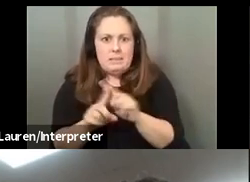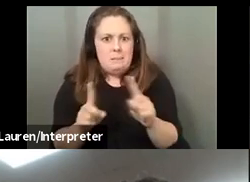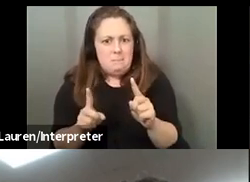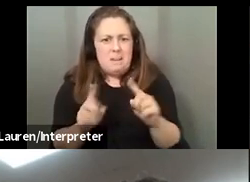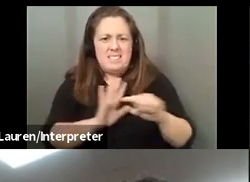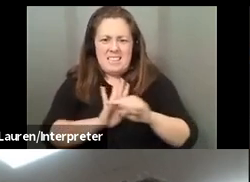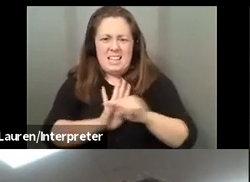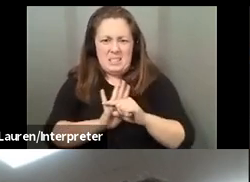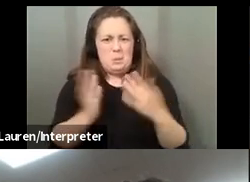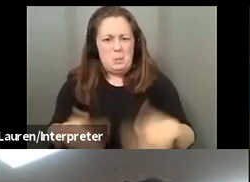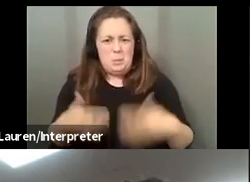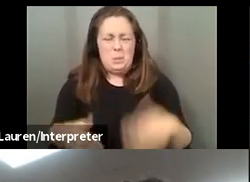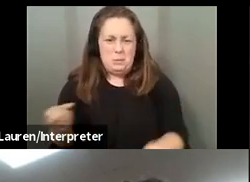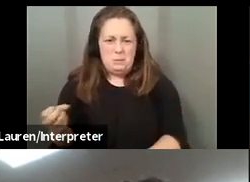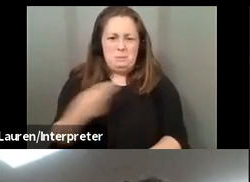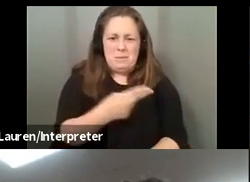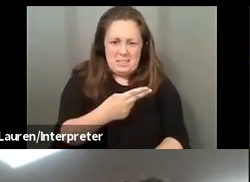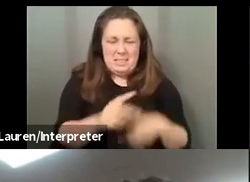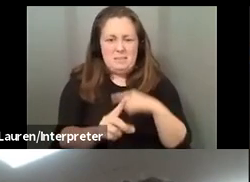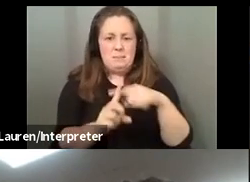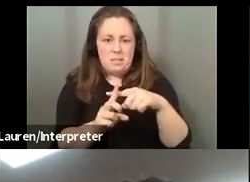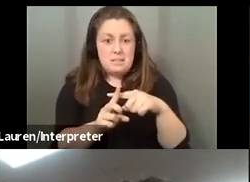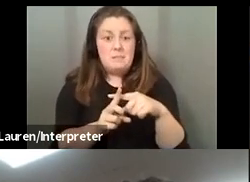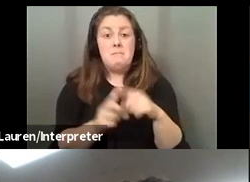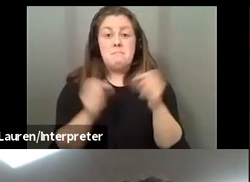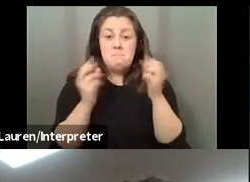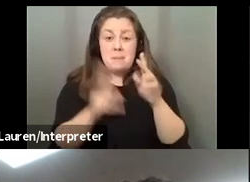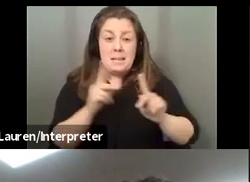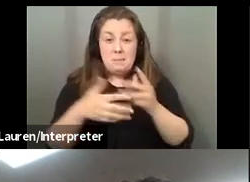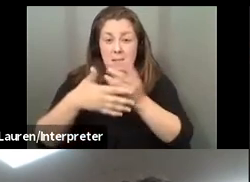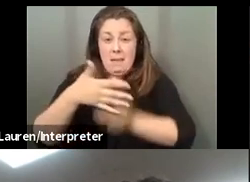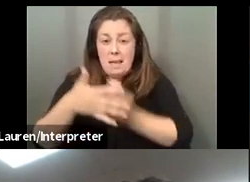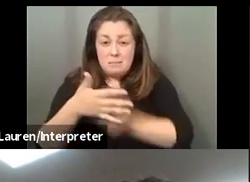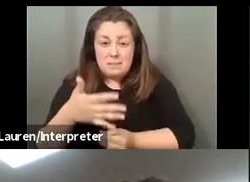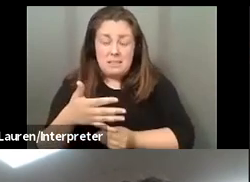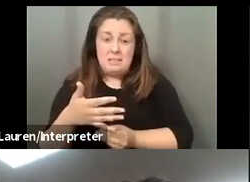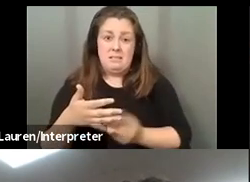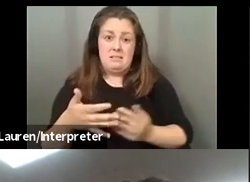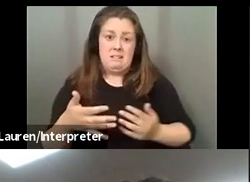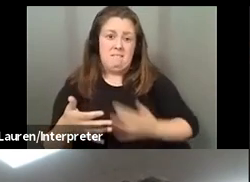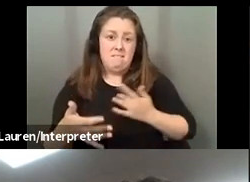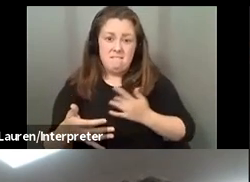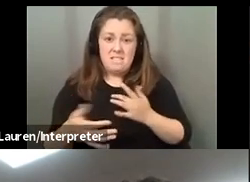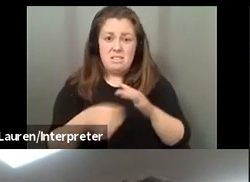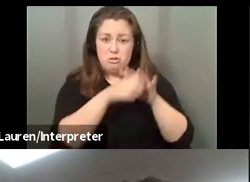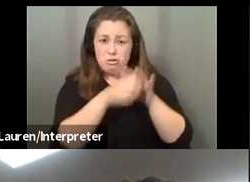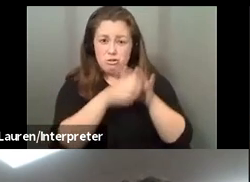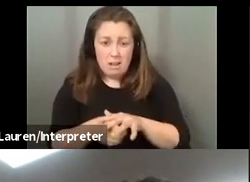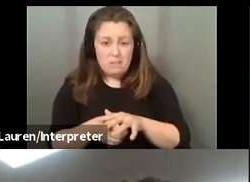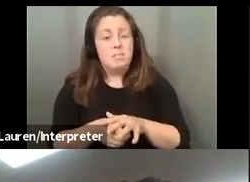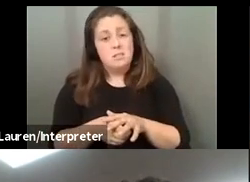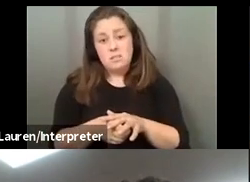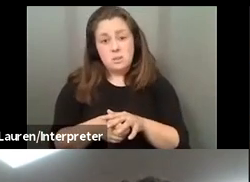the pros. A lot of people in my unit are absent. I feel stress on myself, and in my unit, we never get